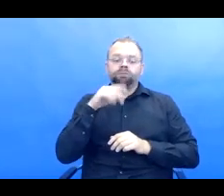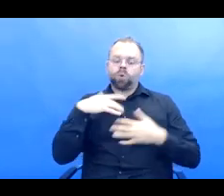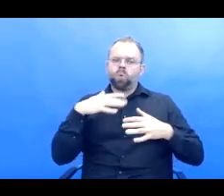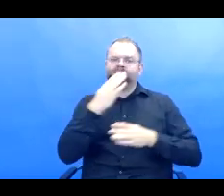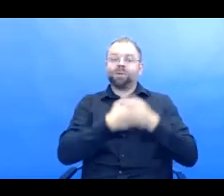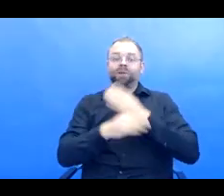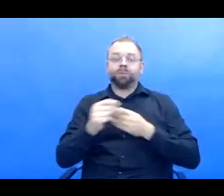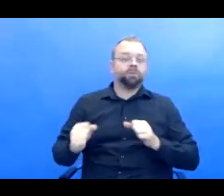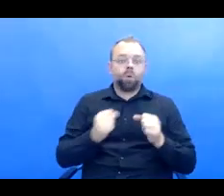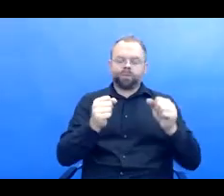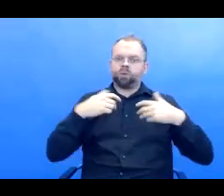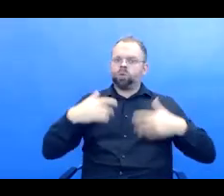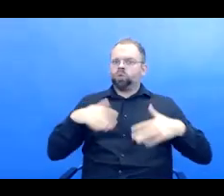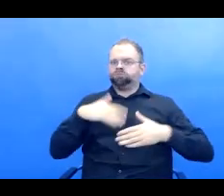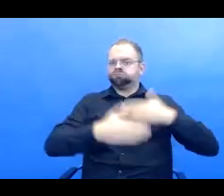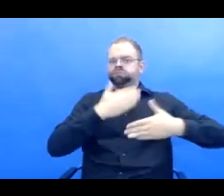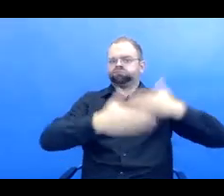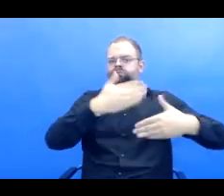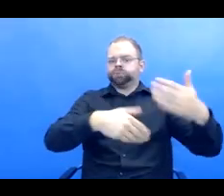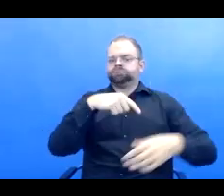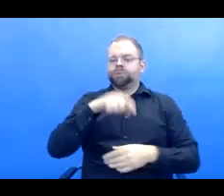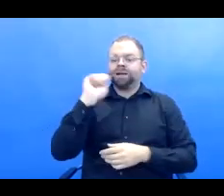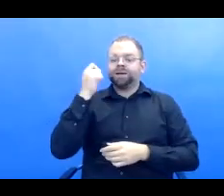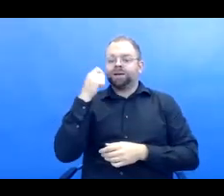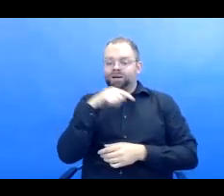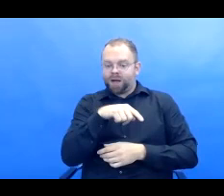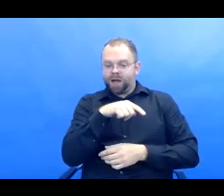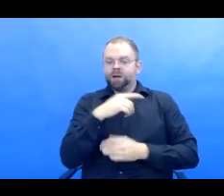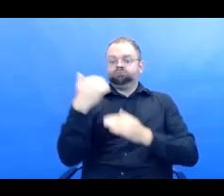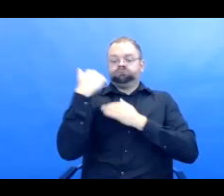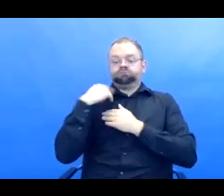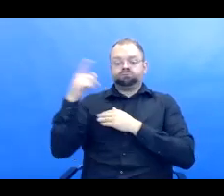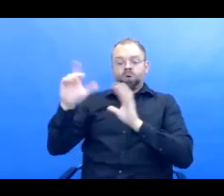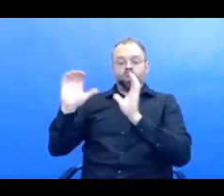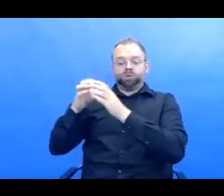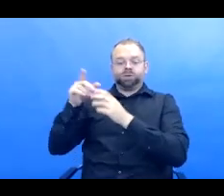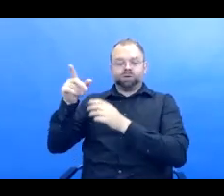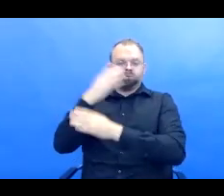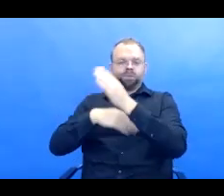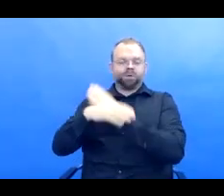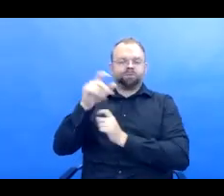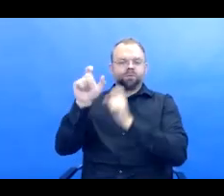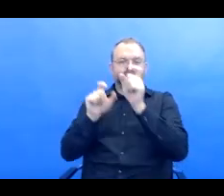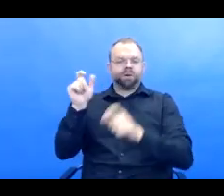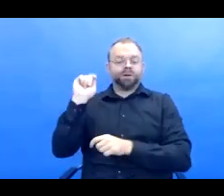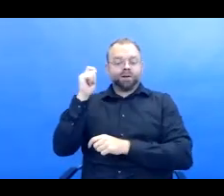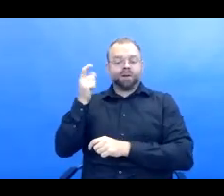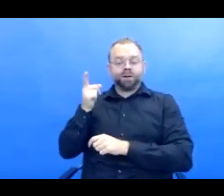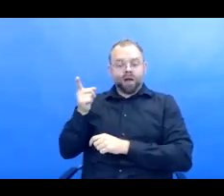organizations of persons with disabilities. We have our own challenges, but more and more we've tried to put that aside